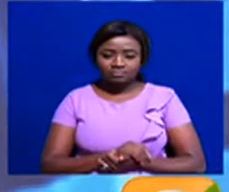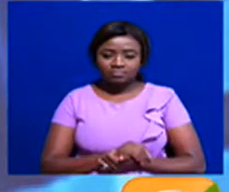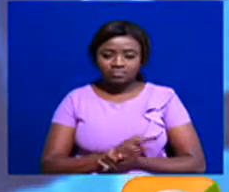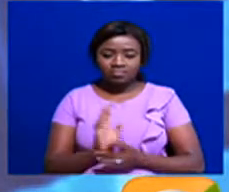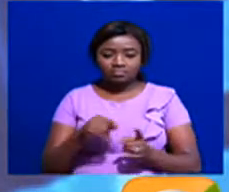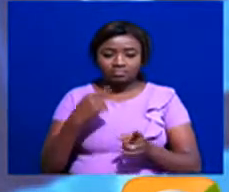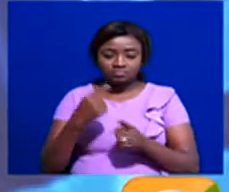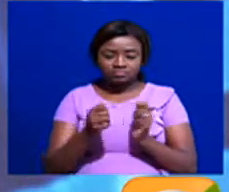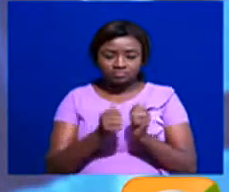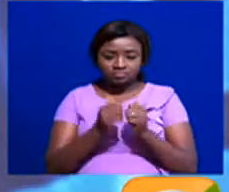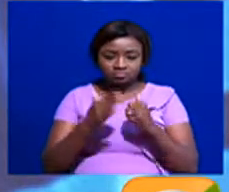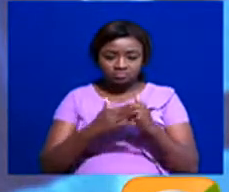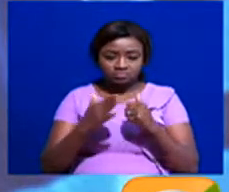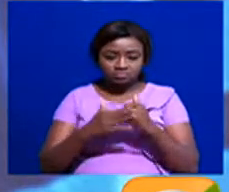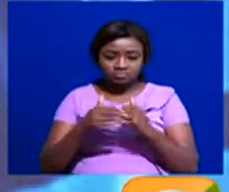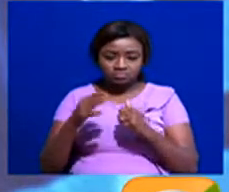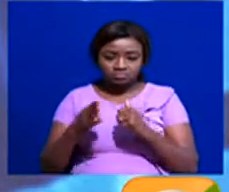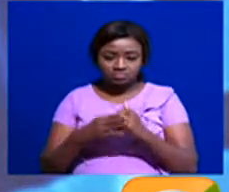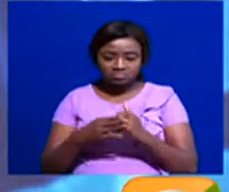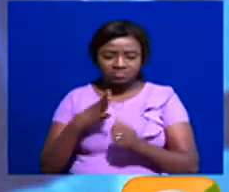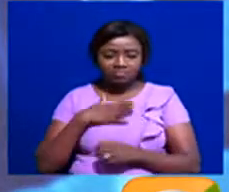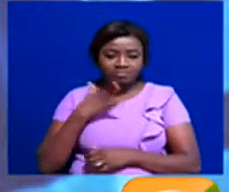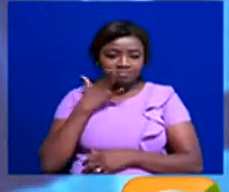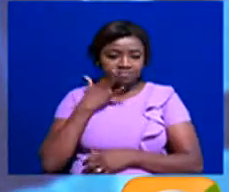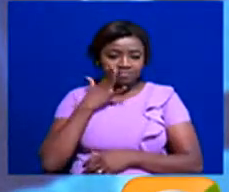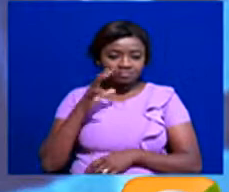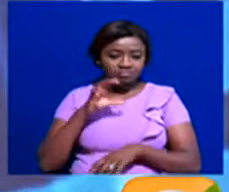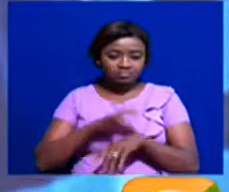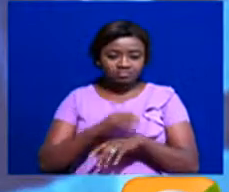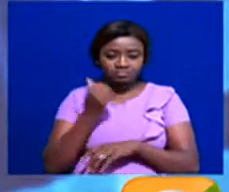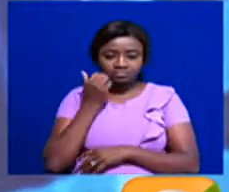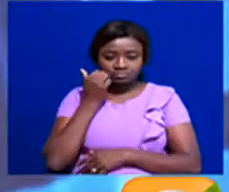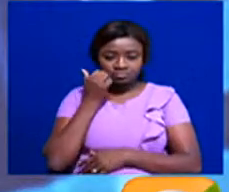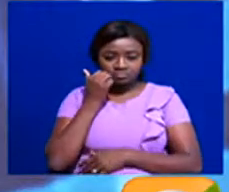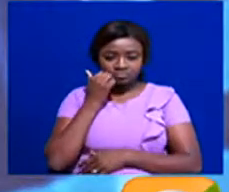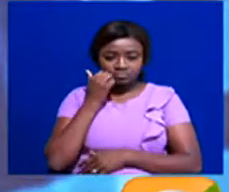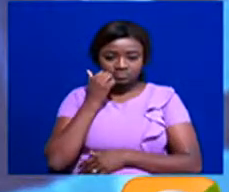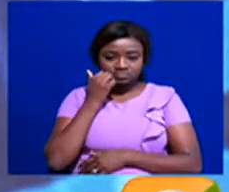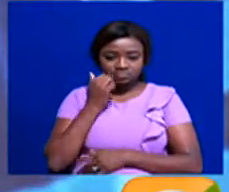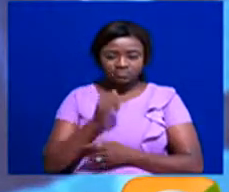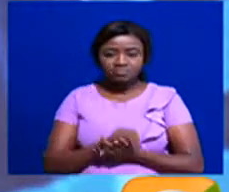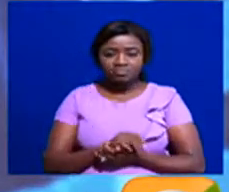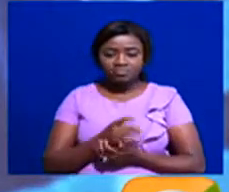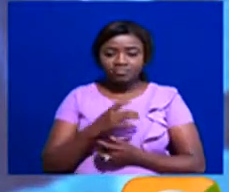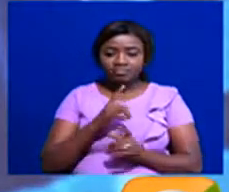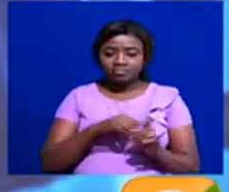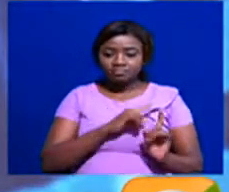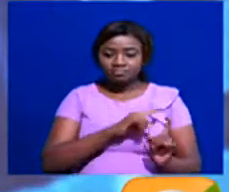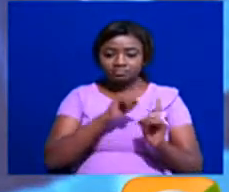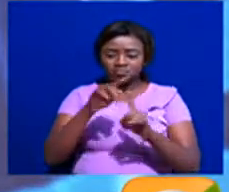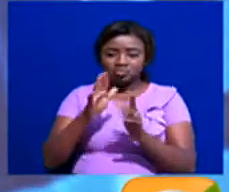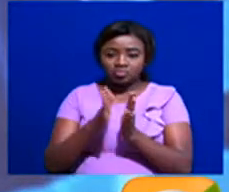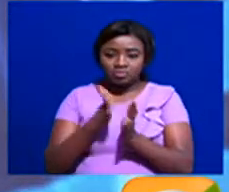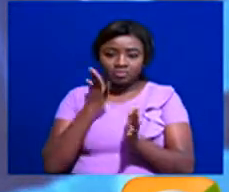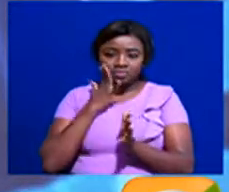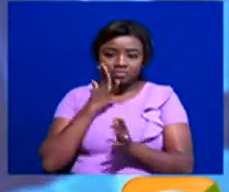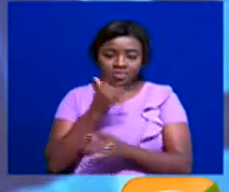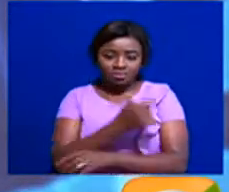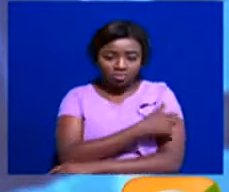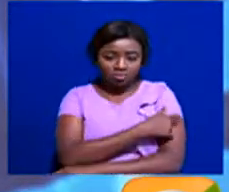1999, my mother became sick. And when I took her to hospital, she was